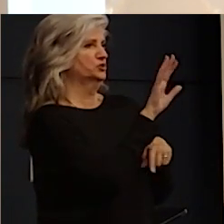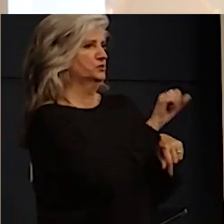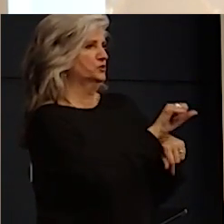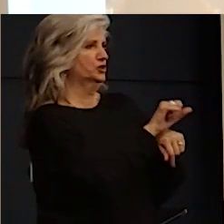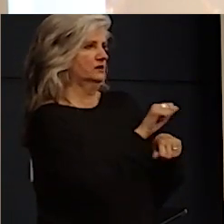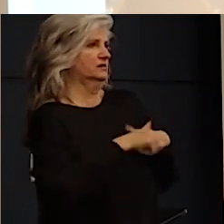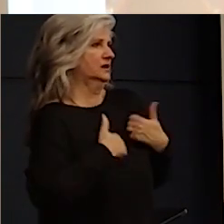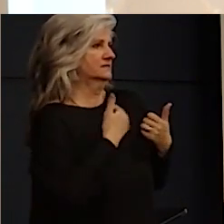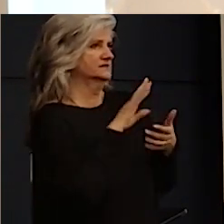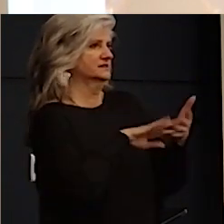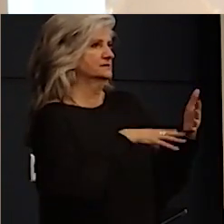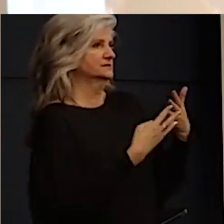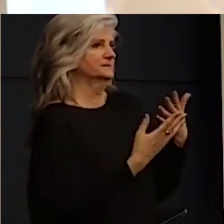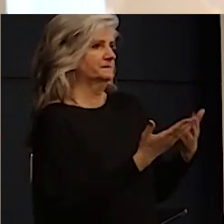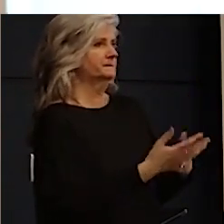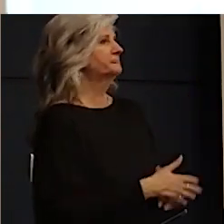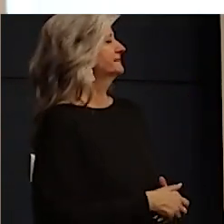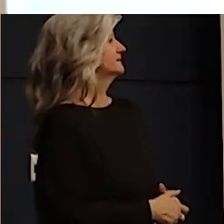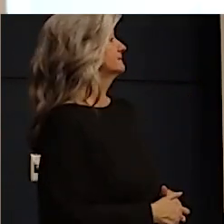schedule.